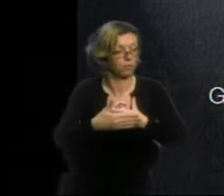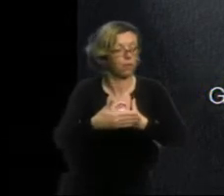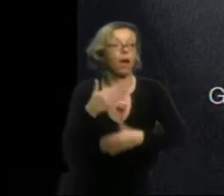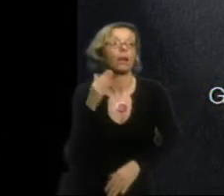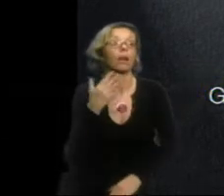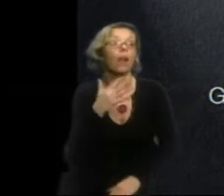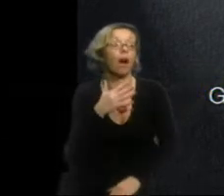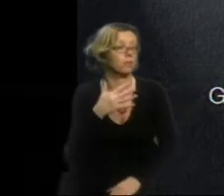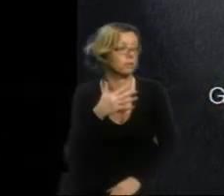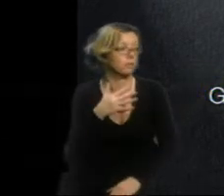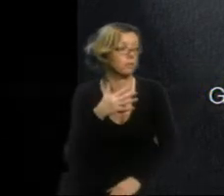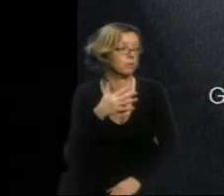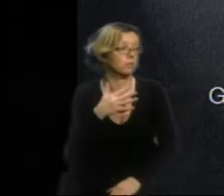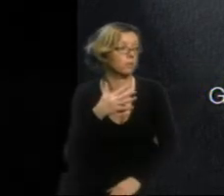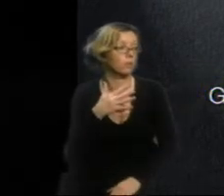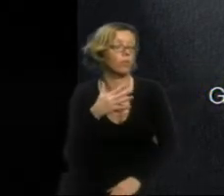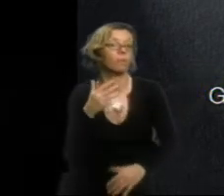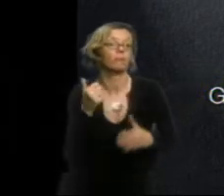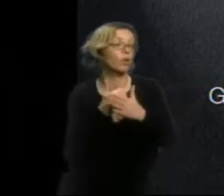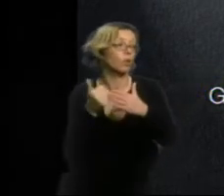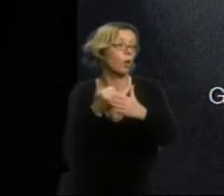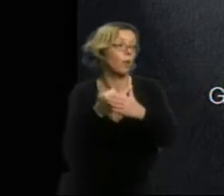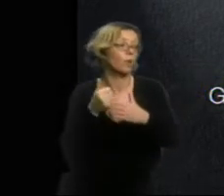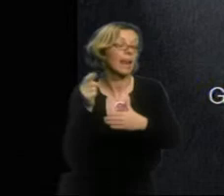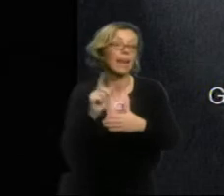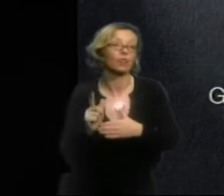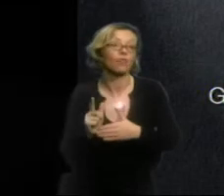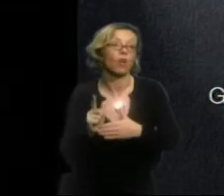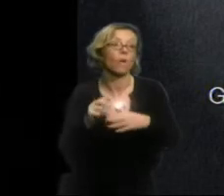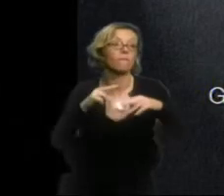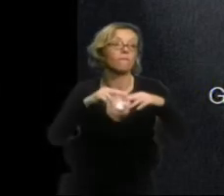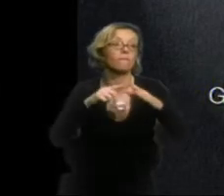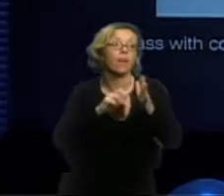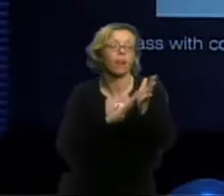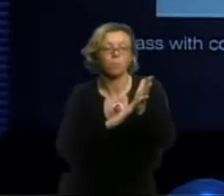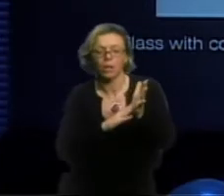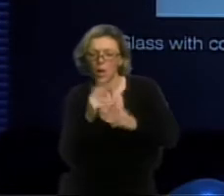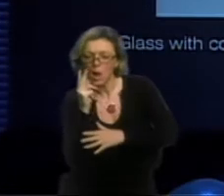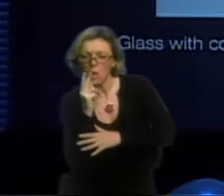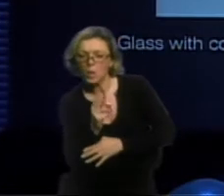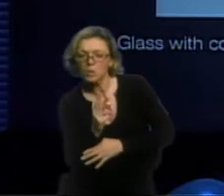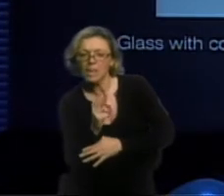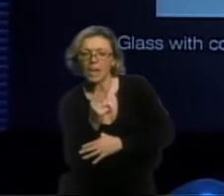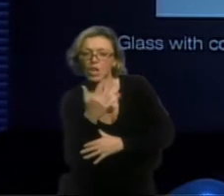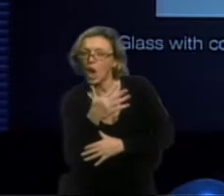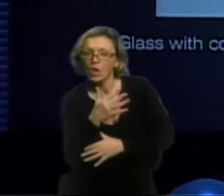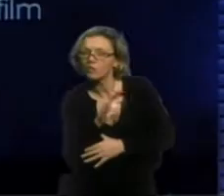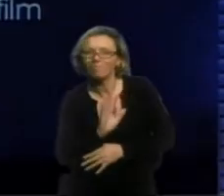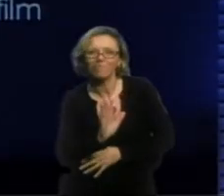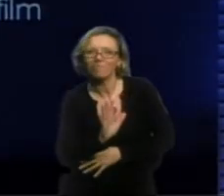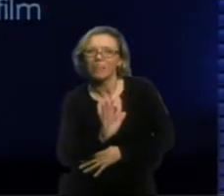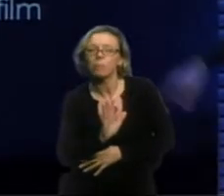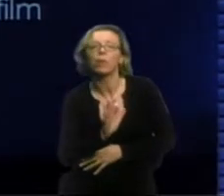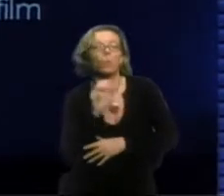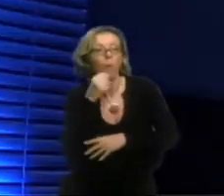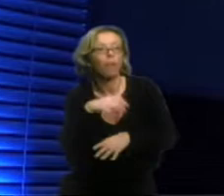glass with a common electrode film. All we need to know about this is it just looks like a piece of glass, but it conducts electricity. So we can apply electricity to